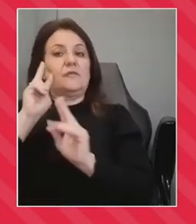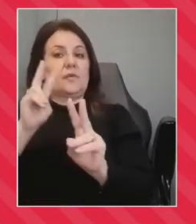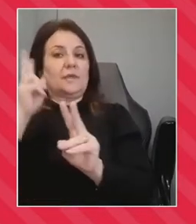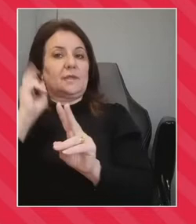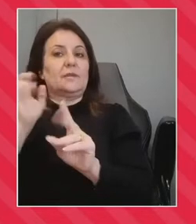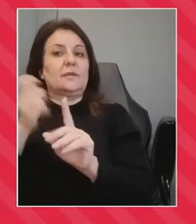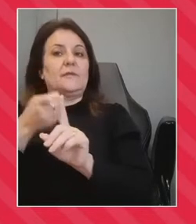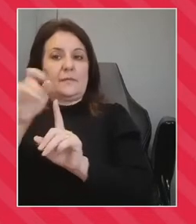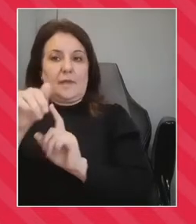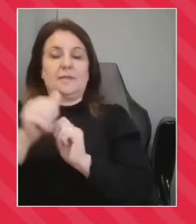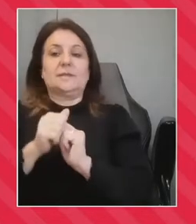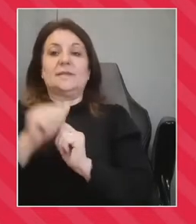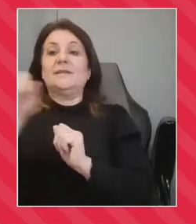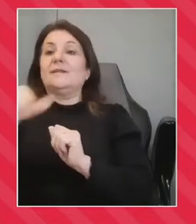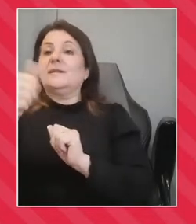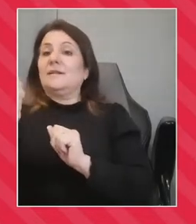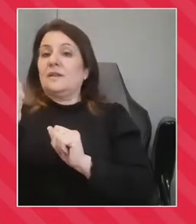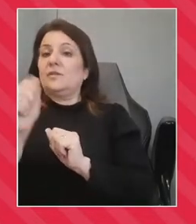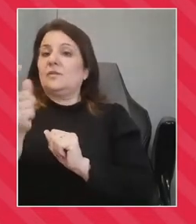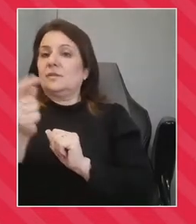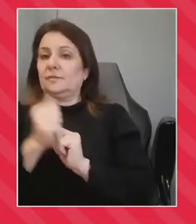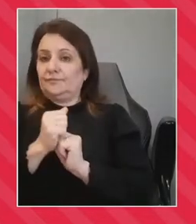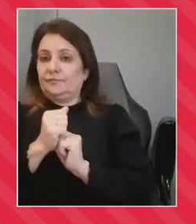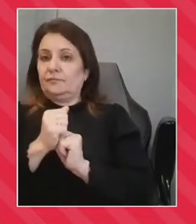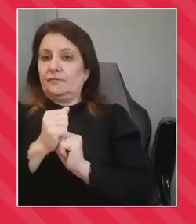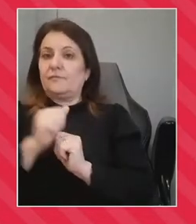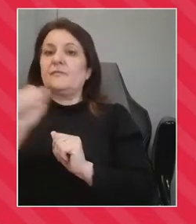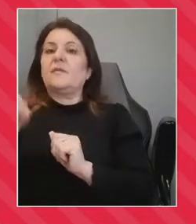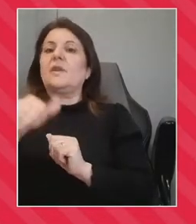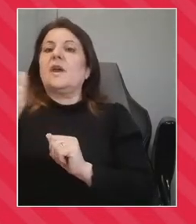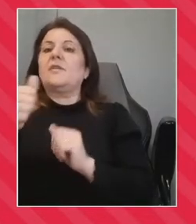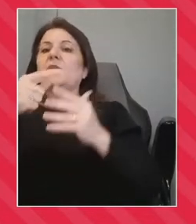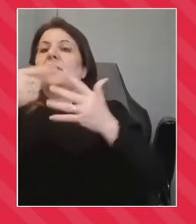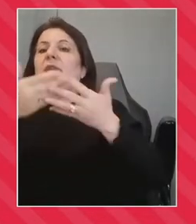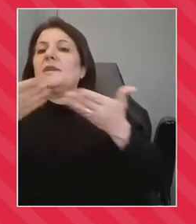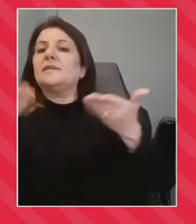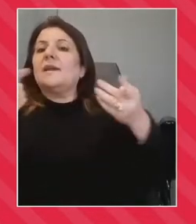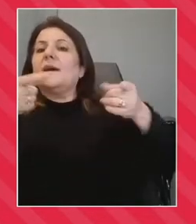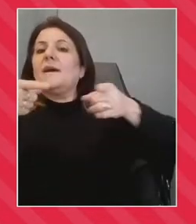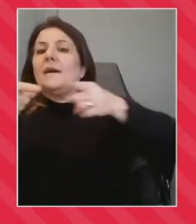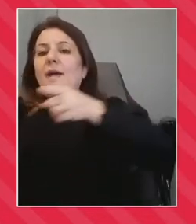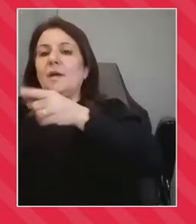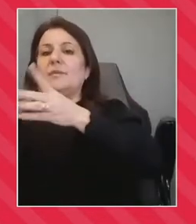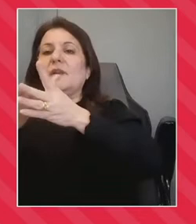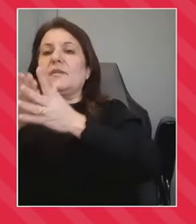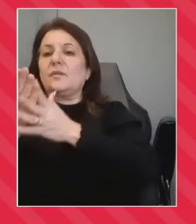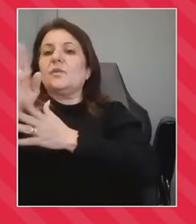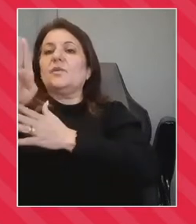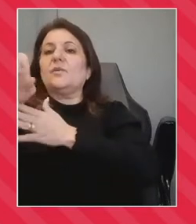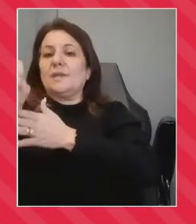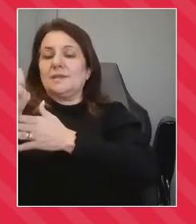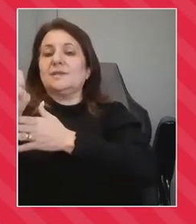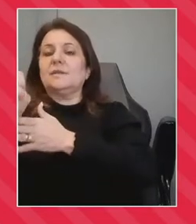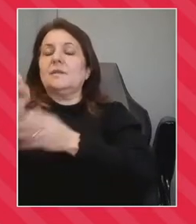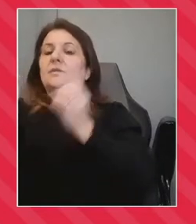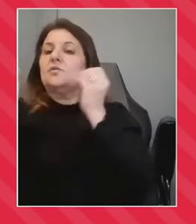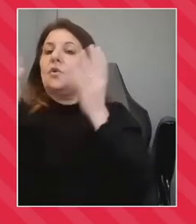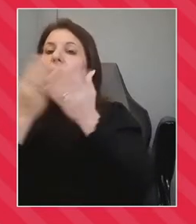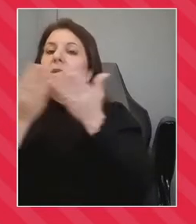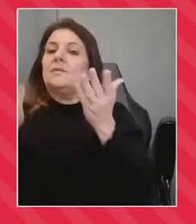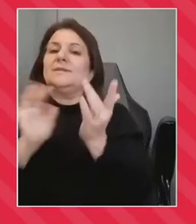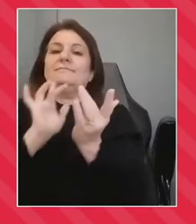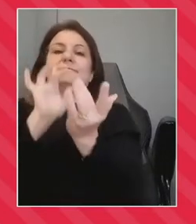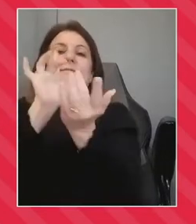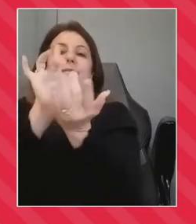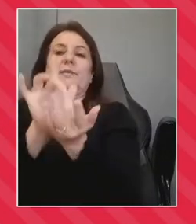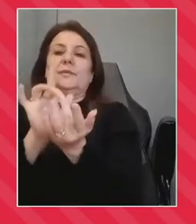another key equity that I want to mention is all the other things happening across USDA, which has so many ways that it touches food